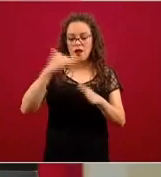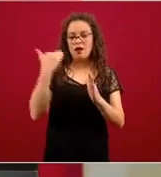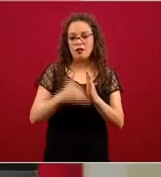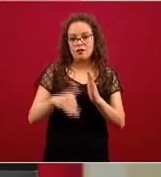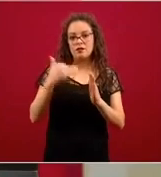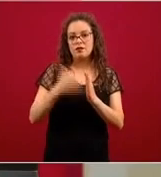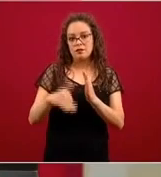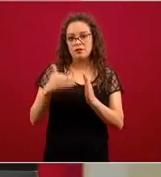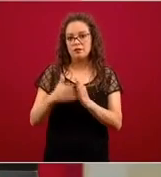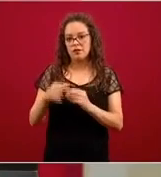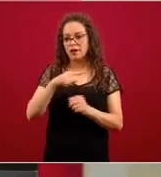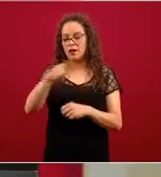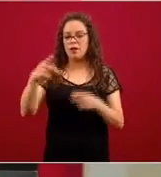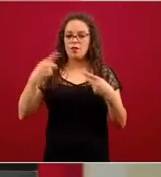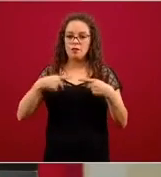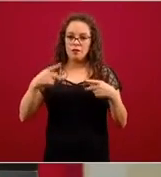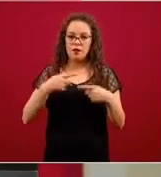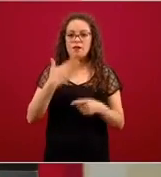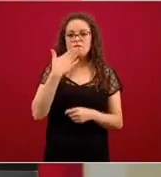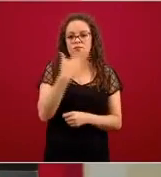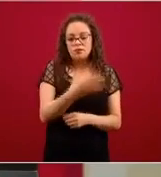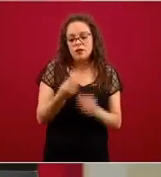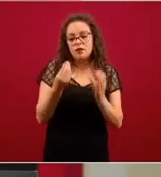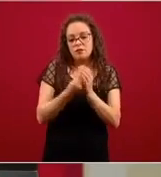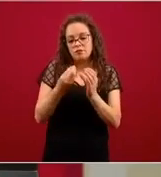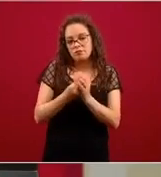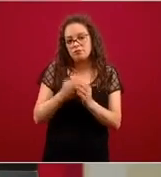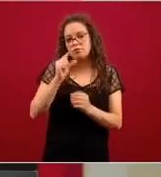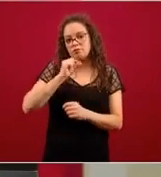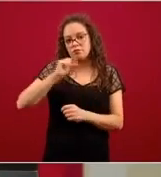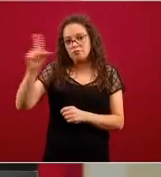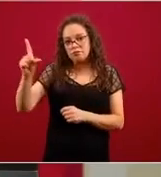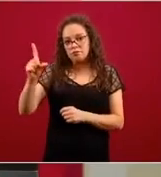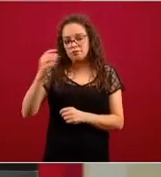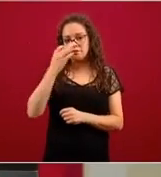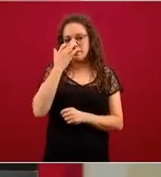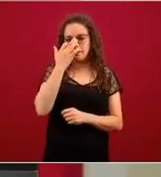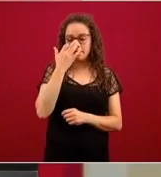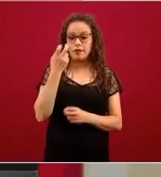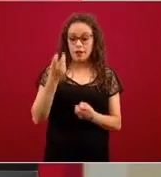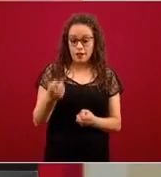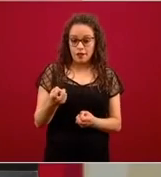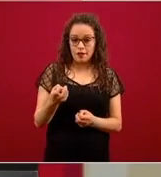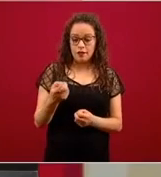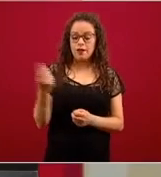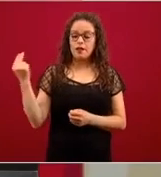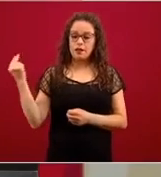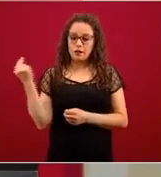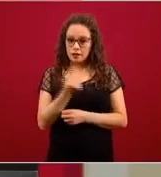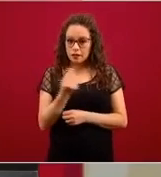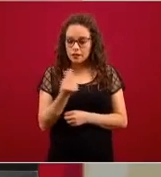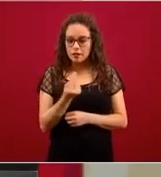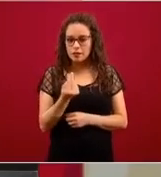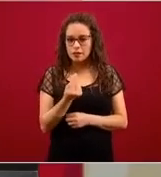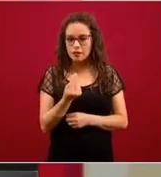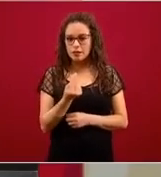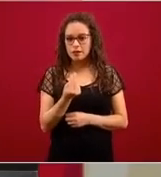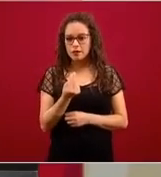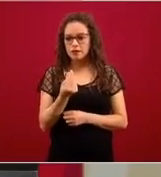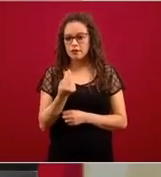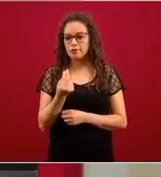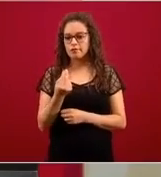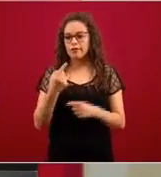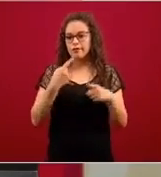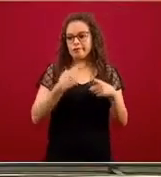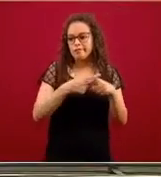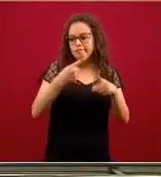investment and a lack of training for personnel. So, what we're doing now